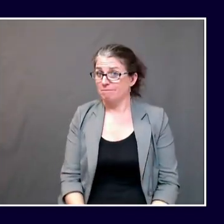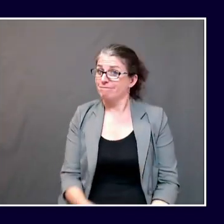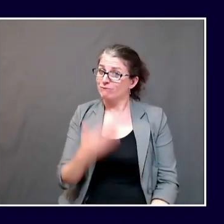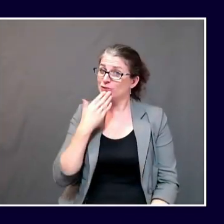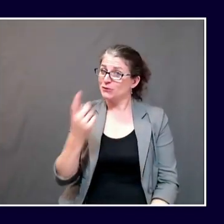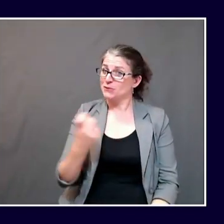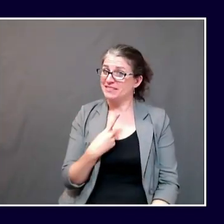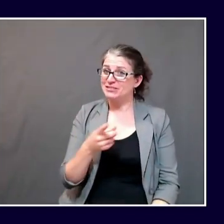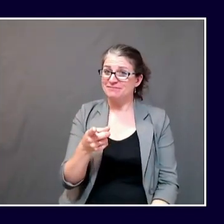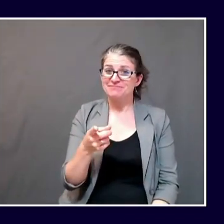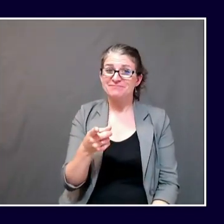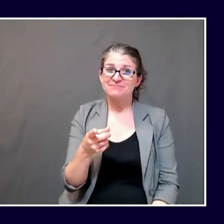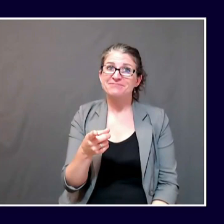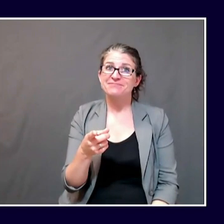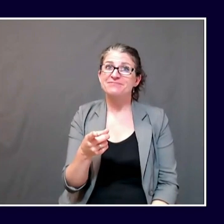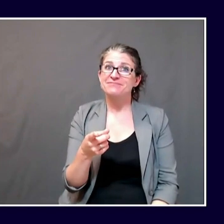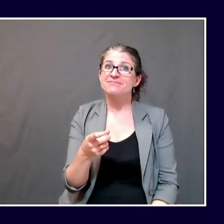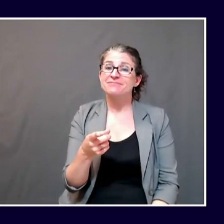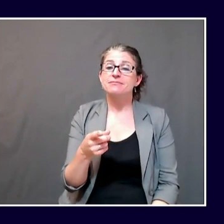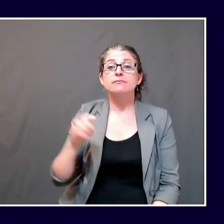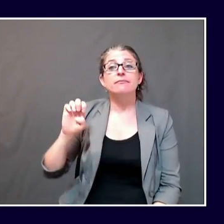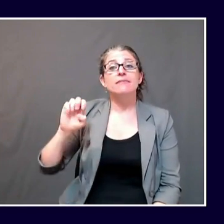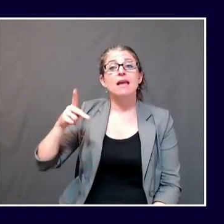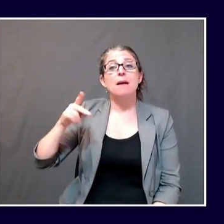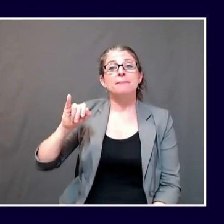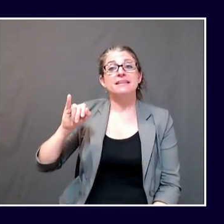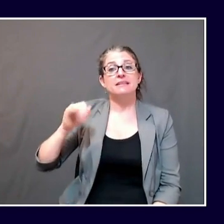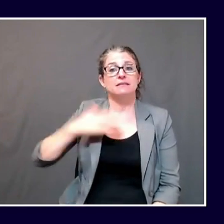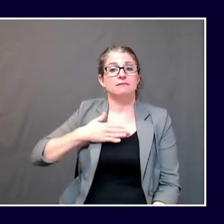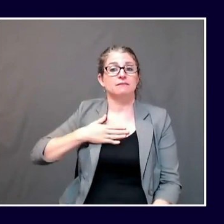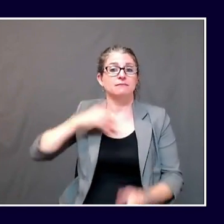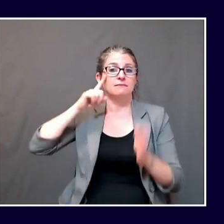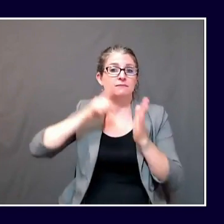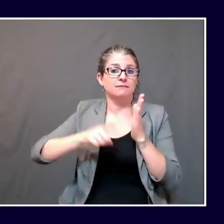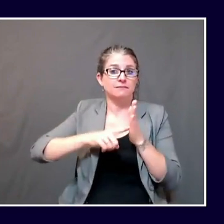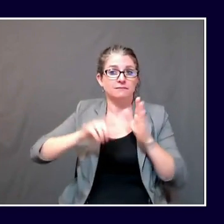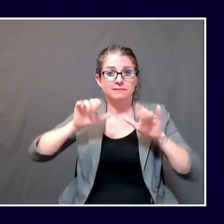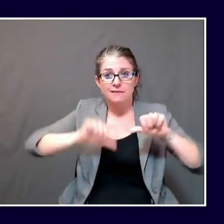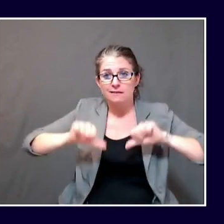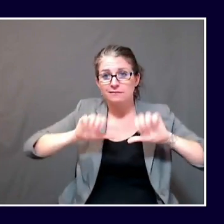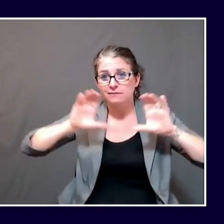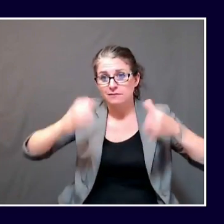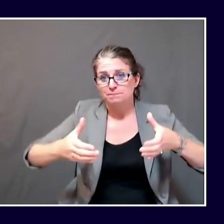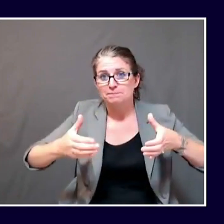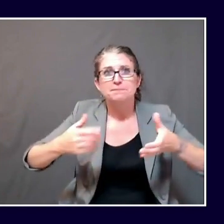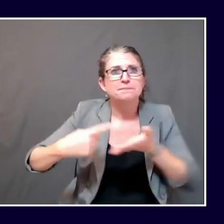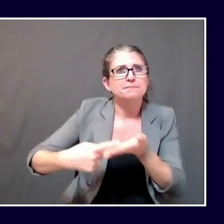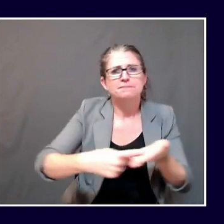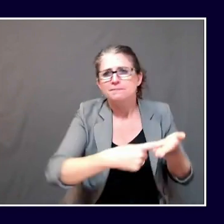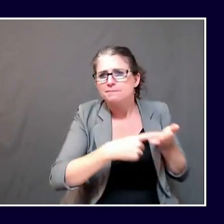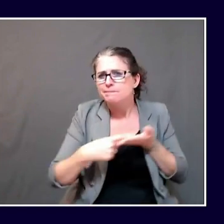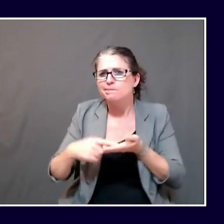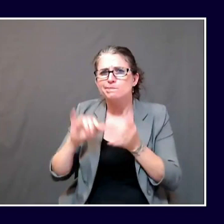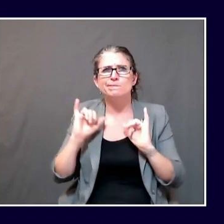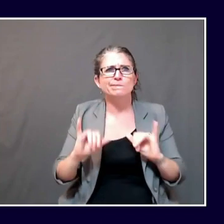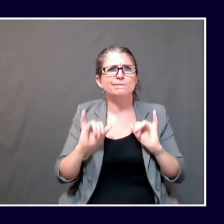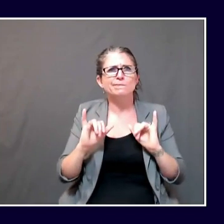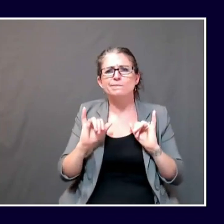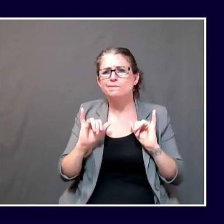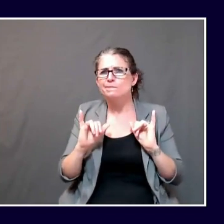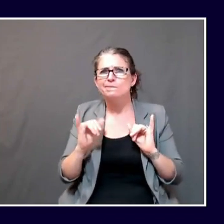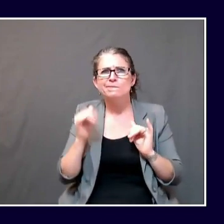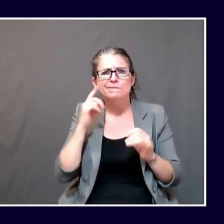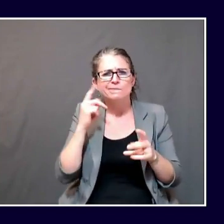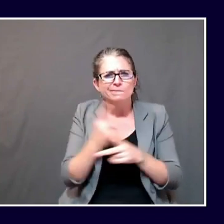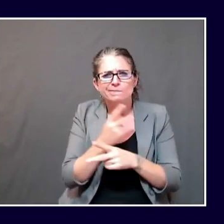seen any direct linkages to groups of Labor Day activities. That is to say, we haven't identified outbreaks